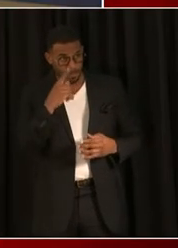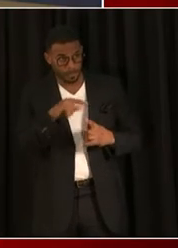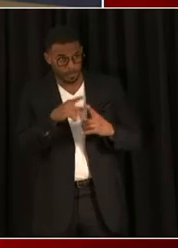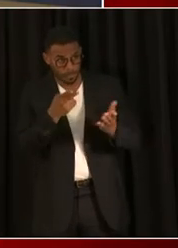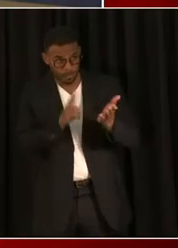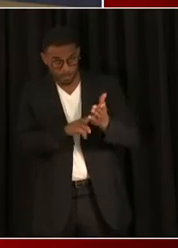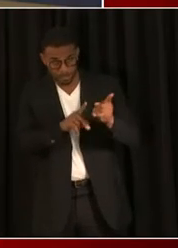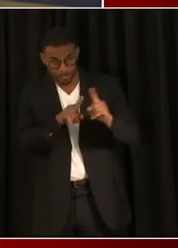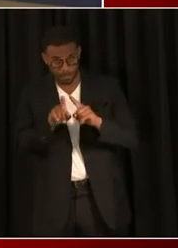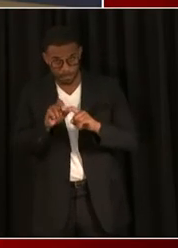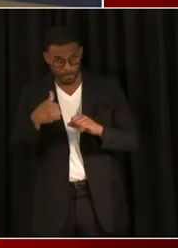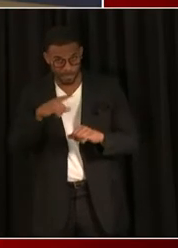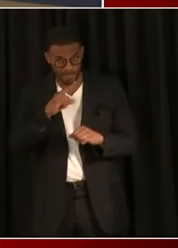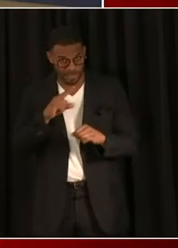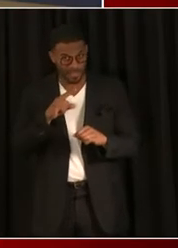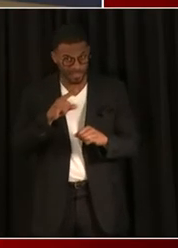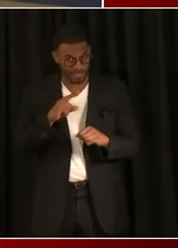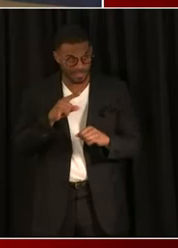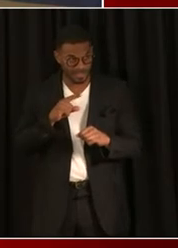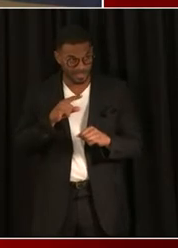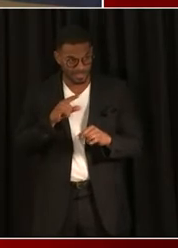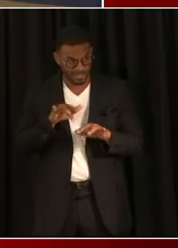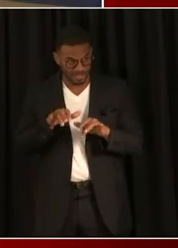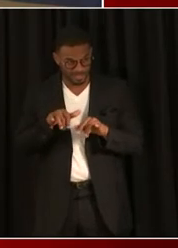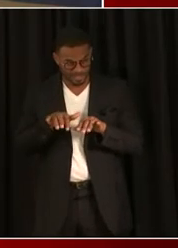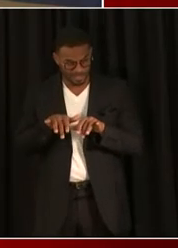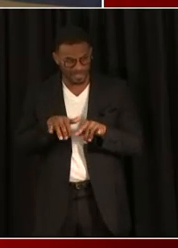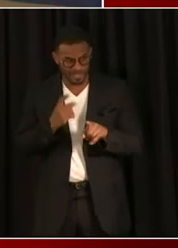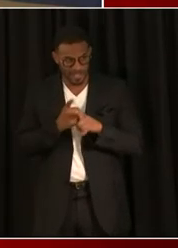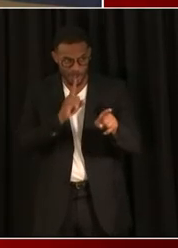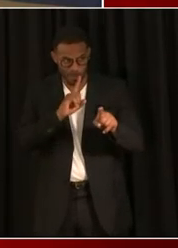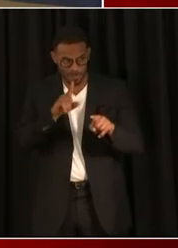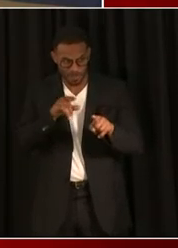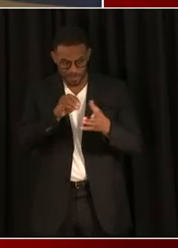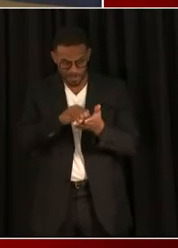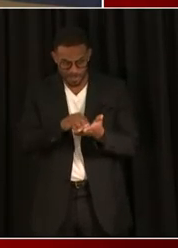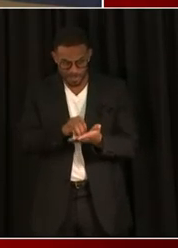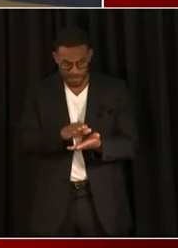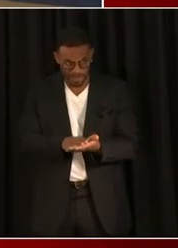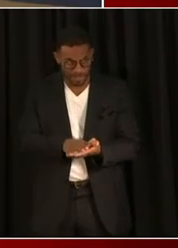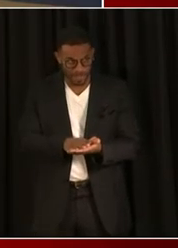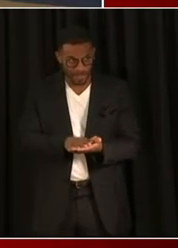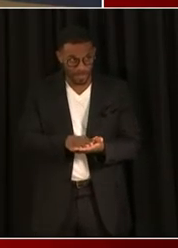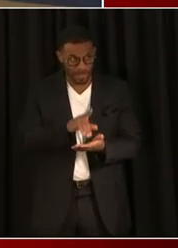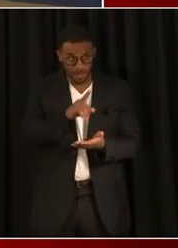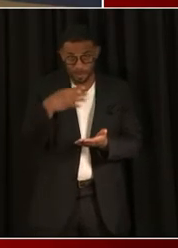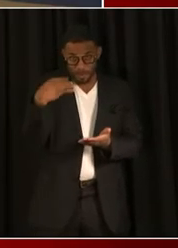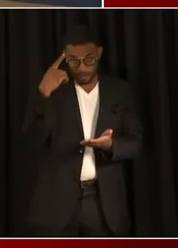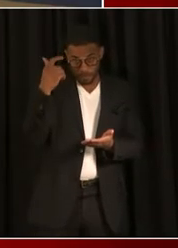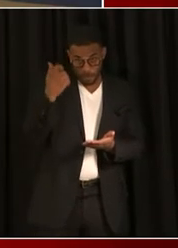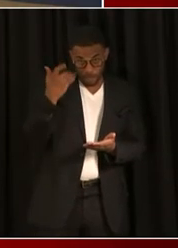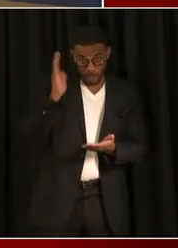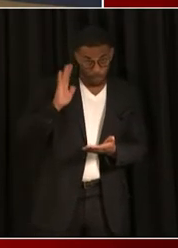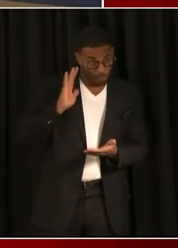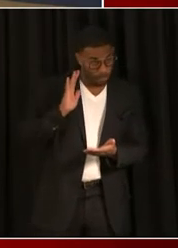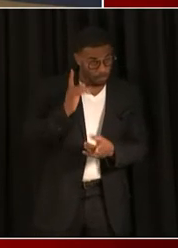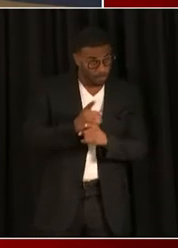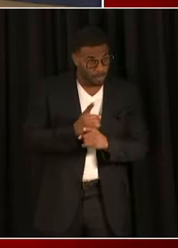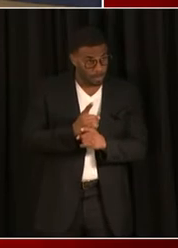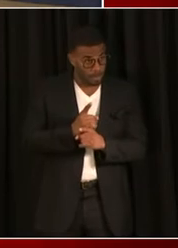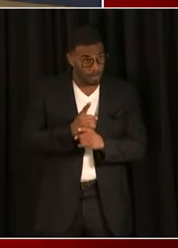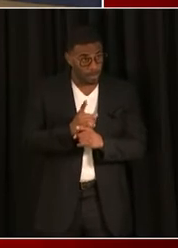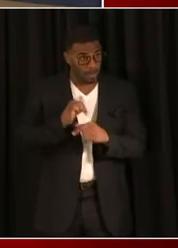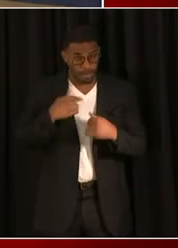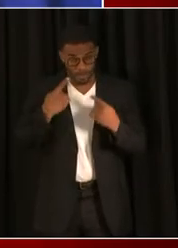you also signing up as we were, as Sabangwe was talking. You were taking down notes. You've applied for grants